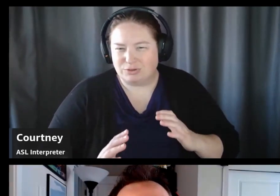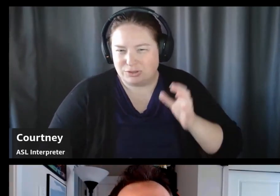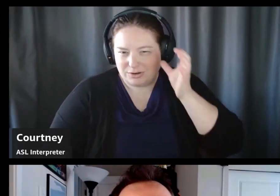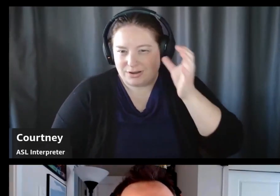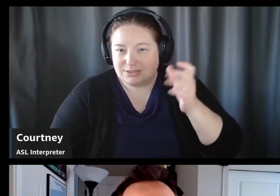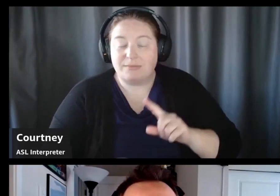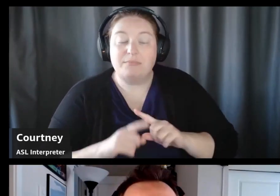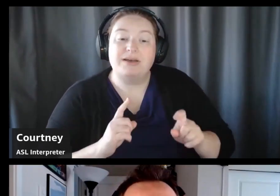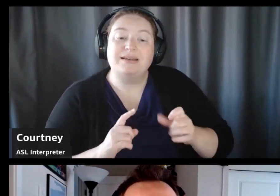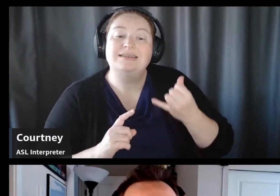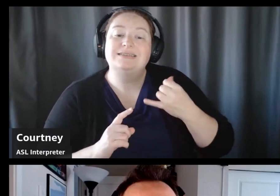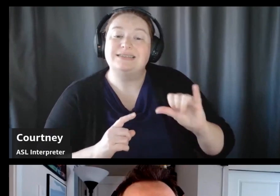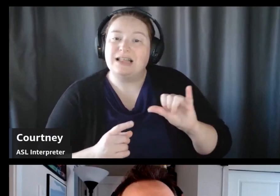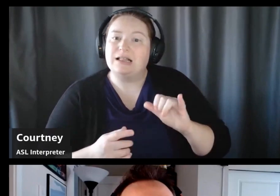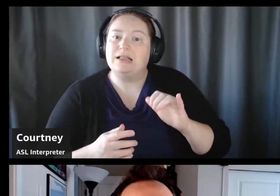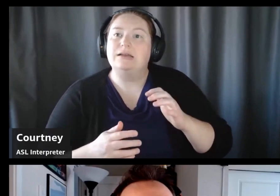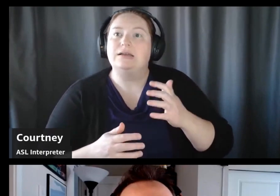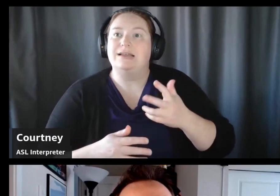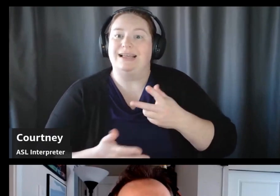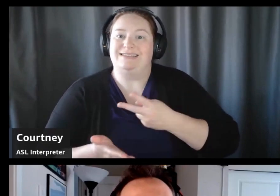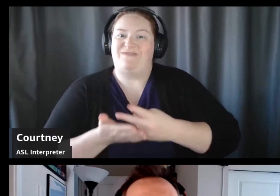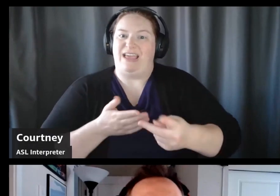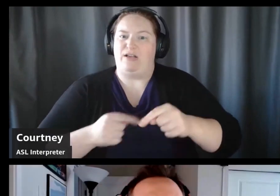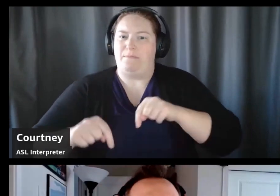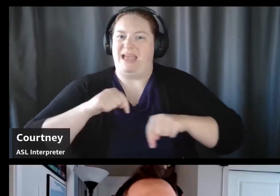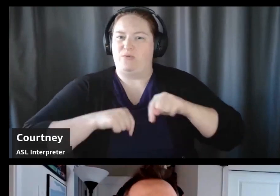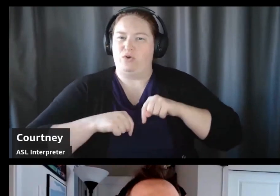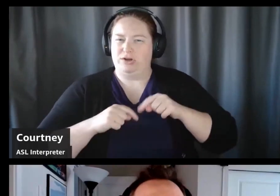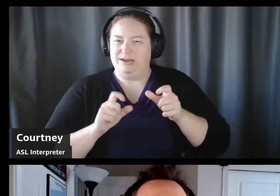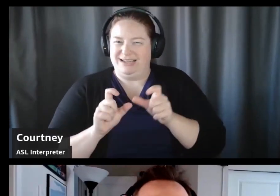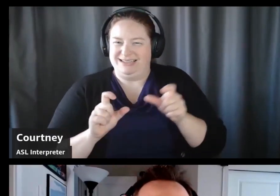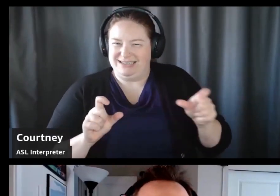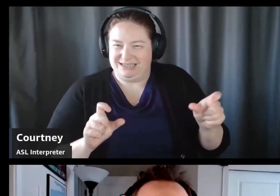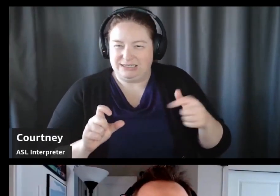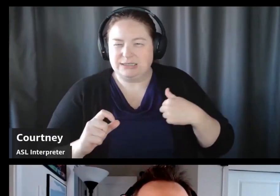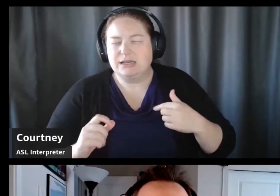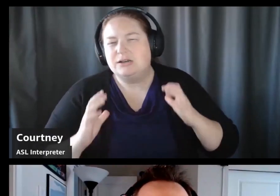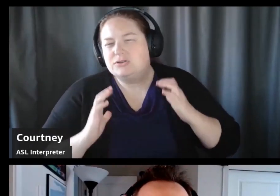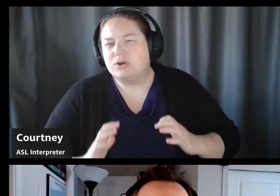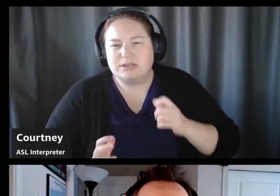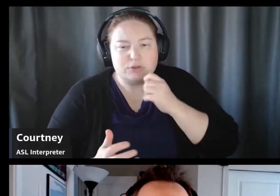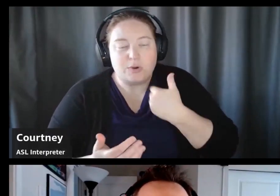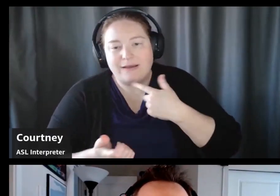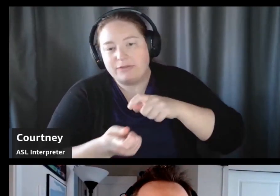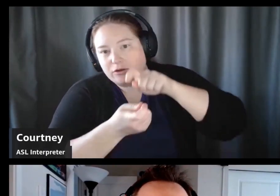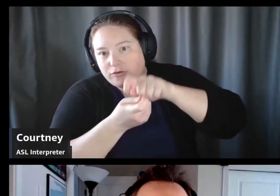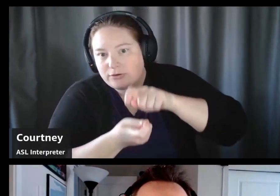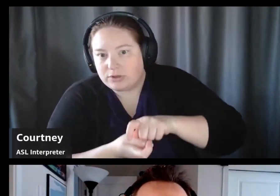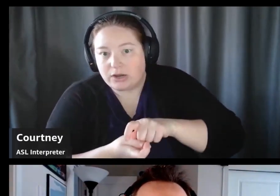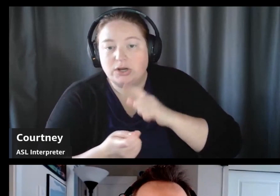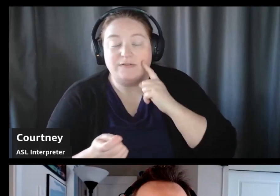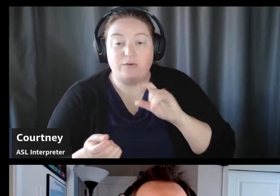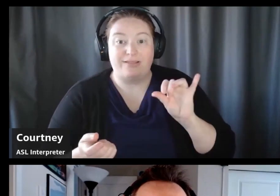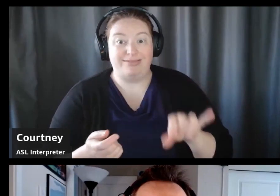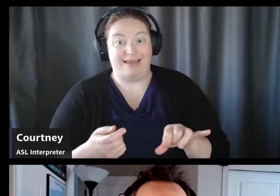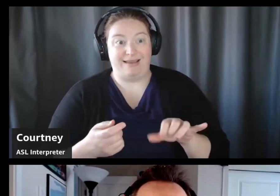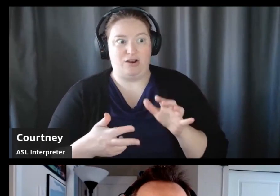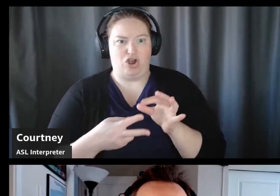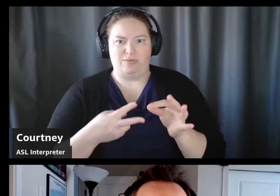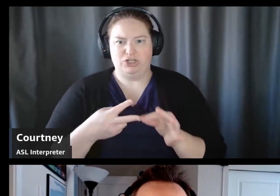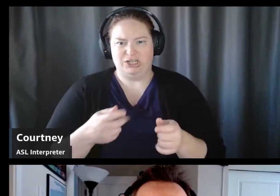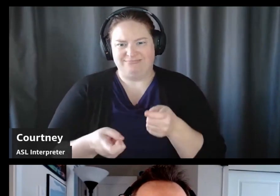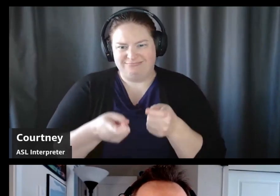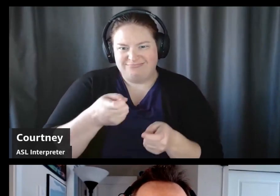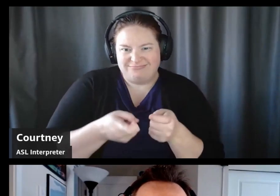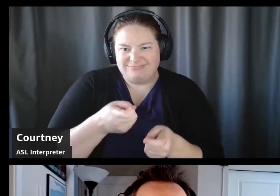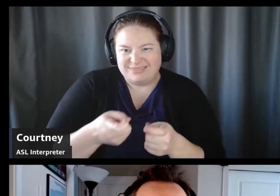like failed stack instances. So customers really did not have the fine granularity of turning that knob in a way where they would